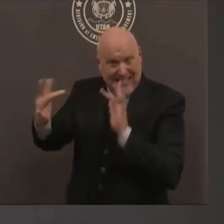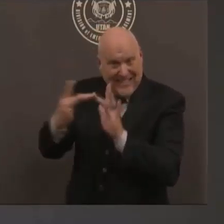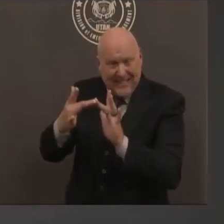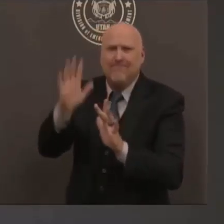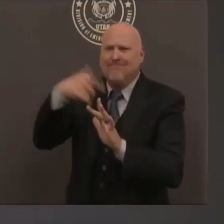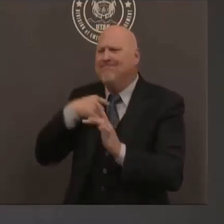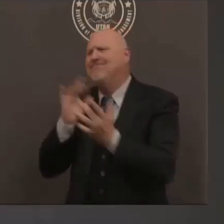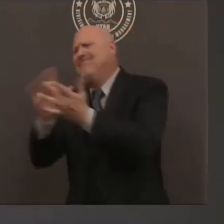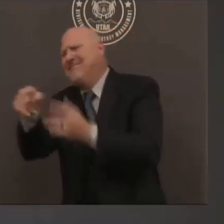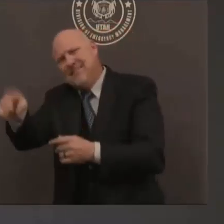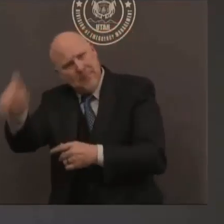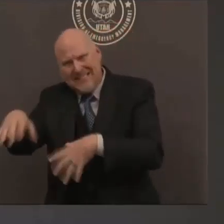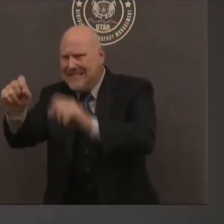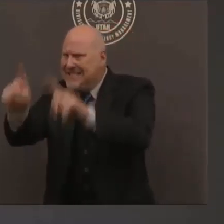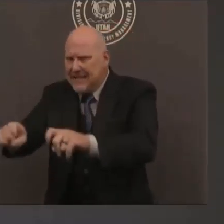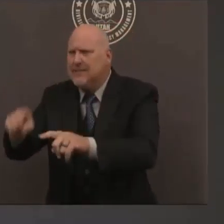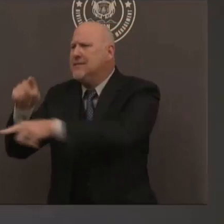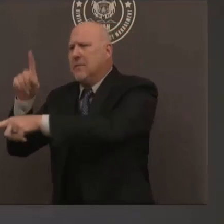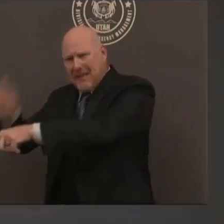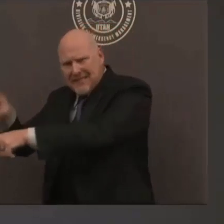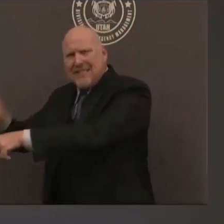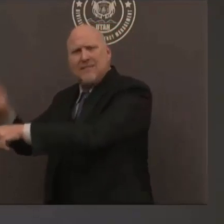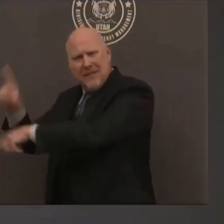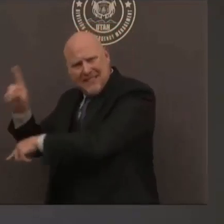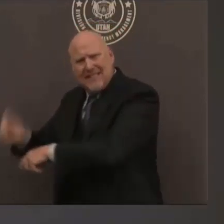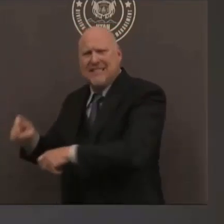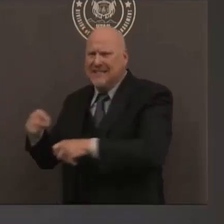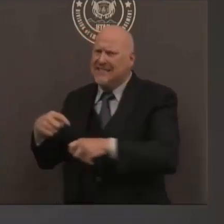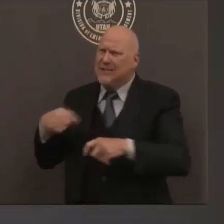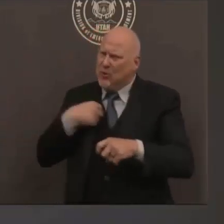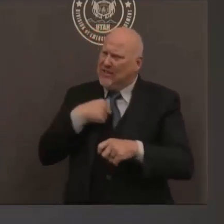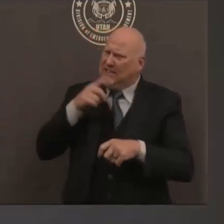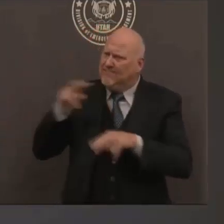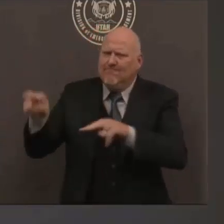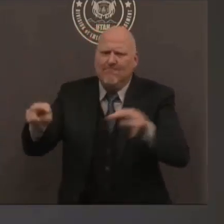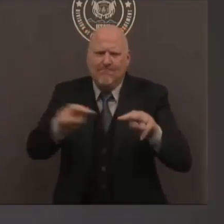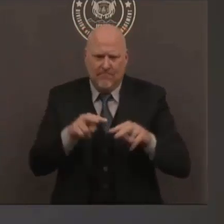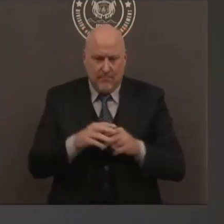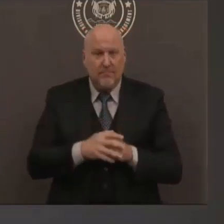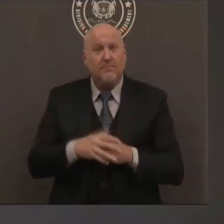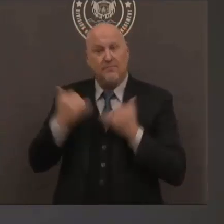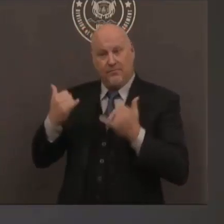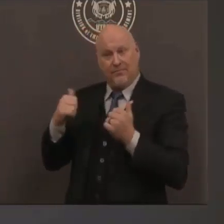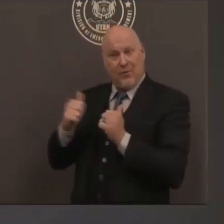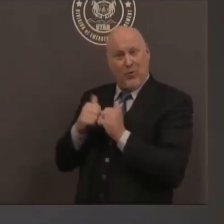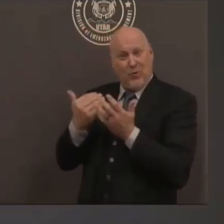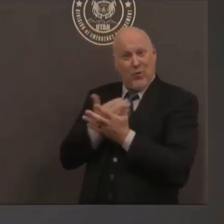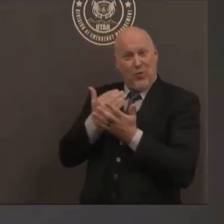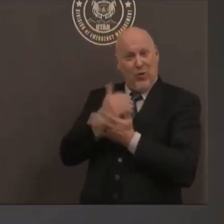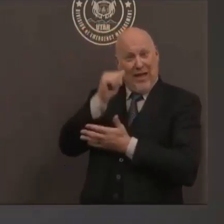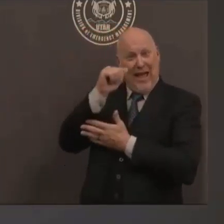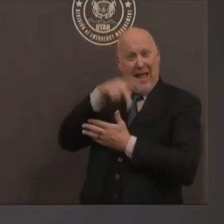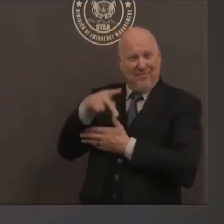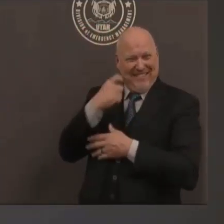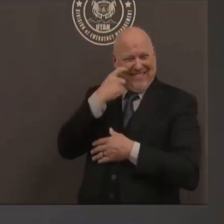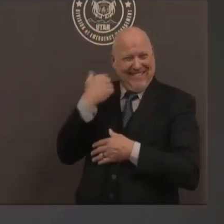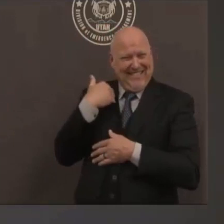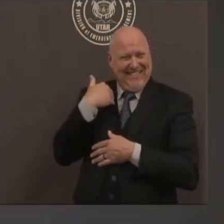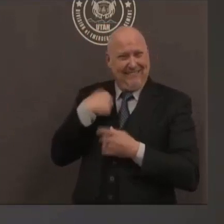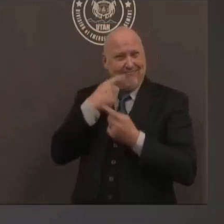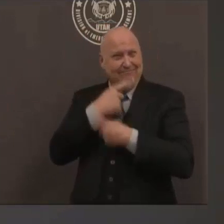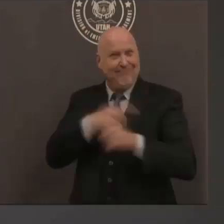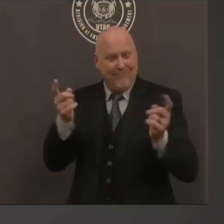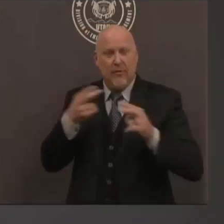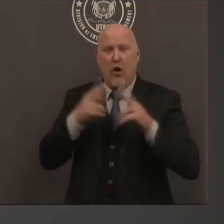new Healthy Together app we introduced here just a couple of 3 days ago. Again, then you can download that from Apple